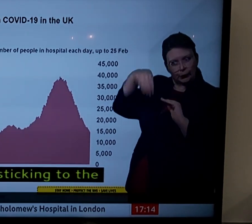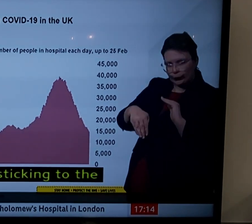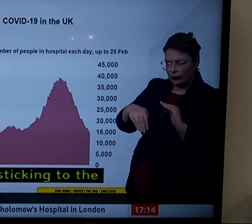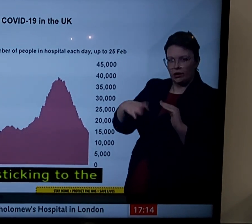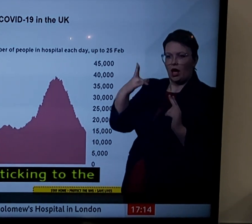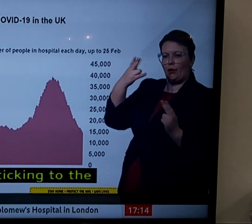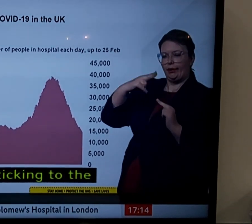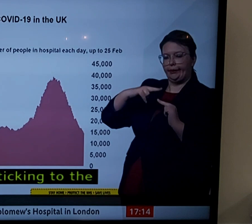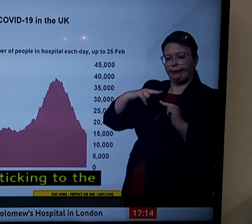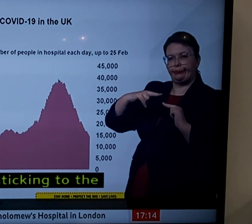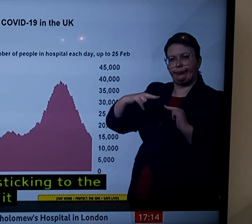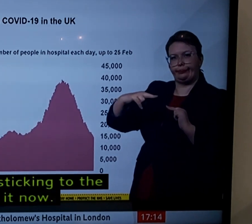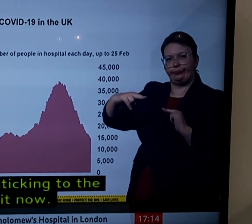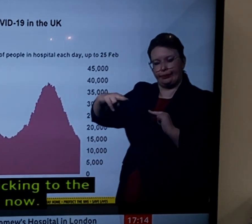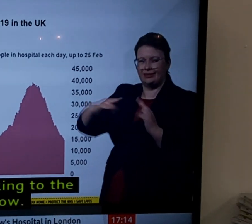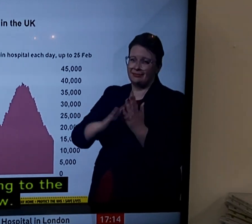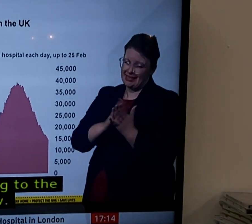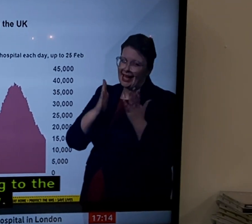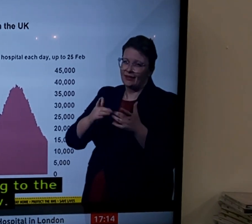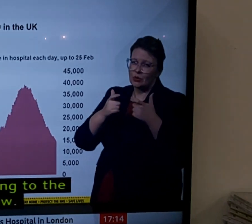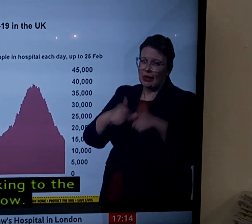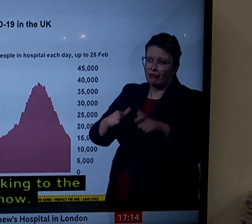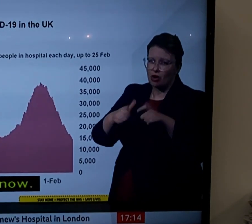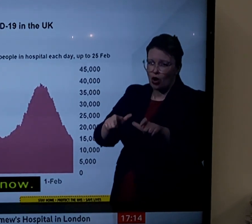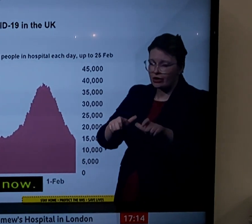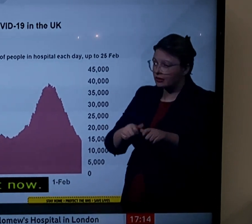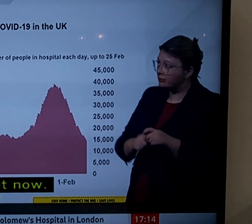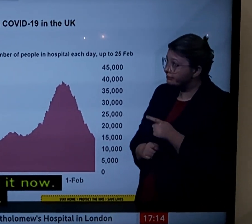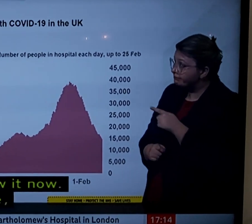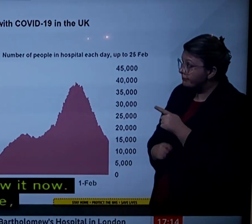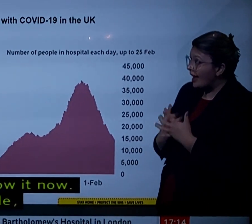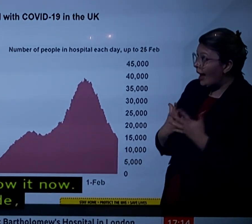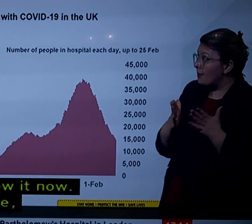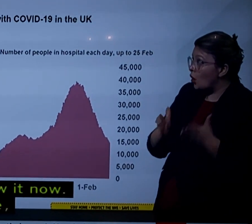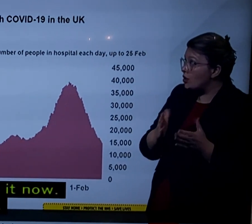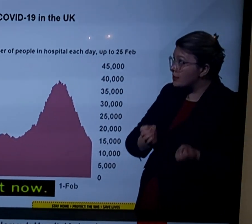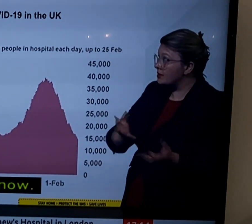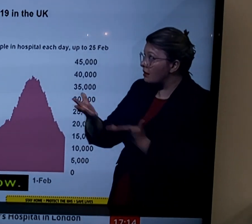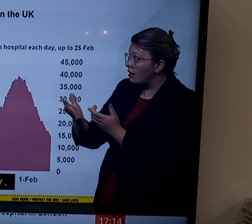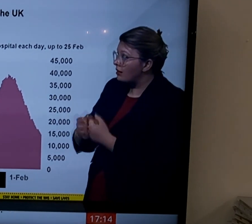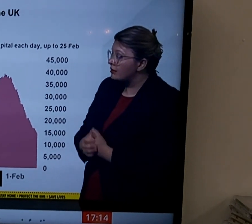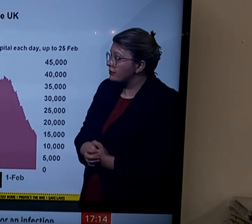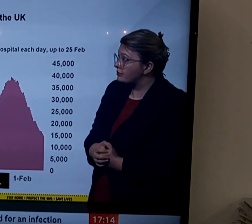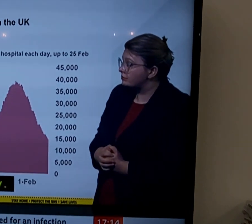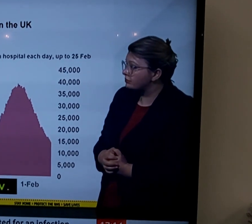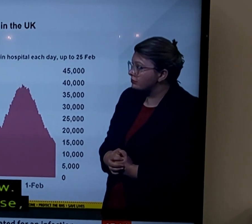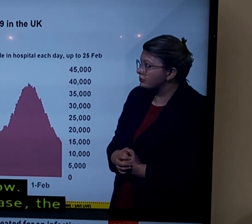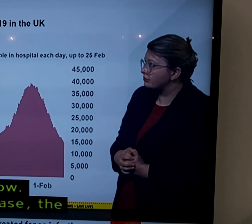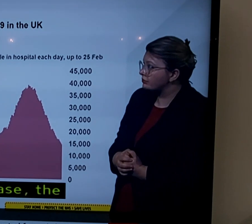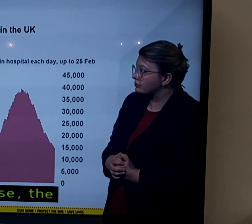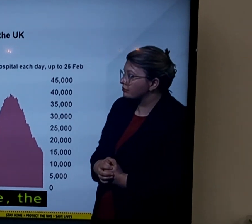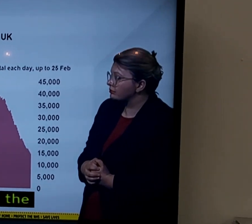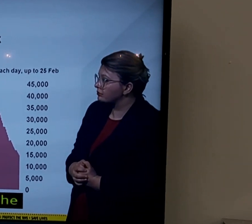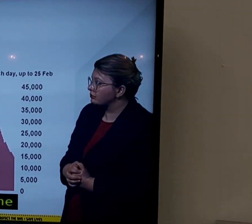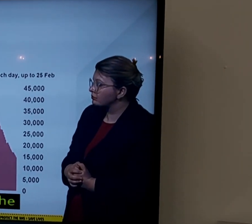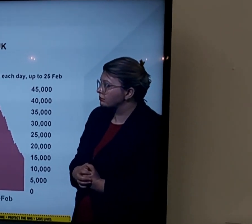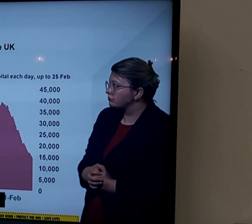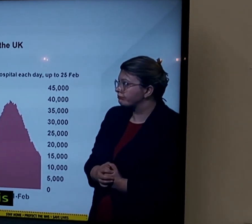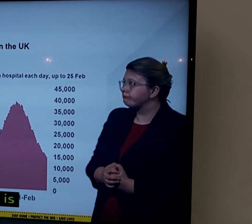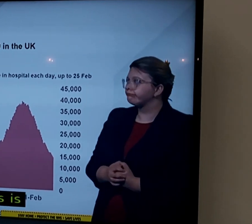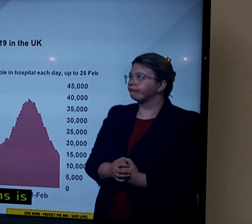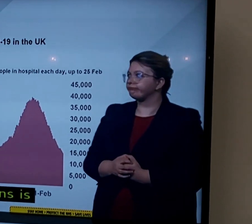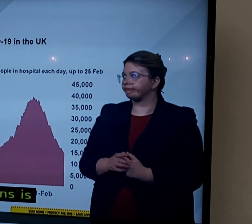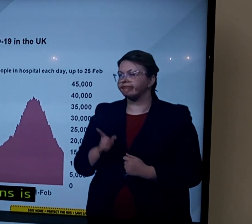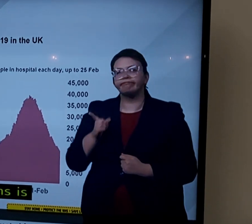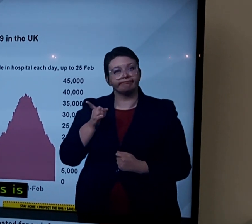of hospitalizations is falling faster. Even better, among the age groups who were vaccinated first,